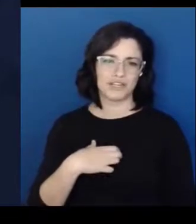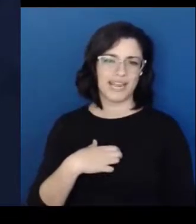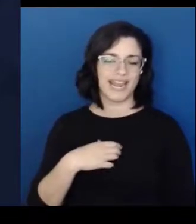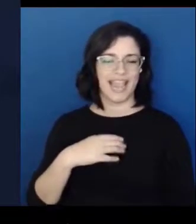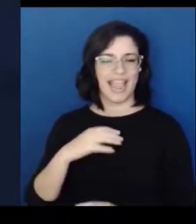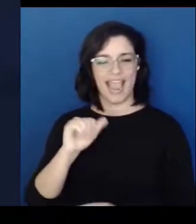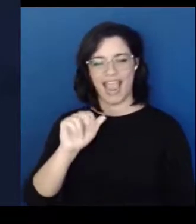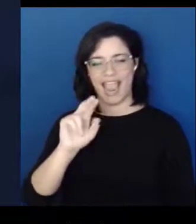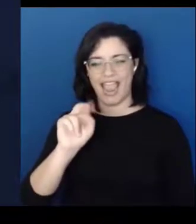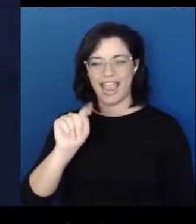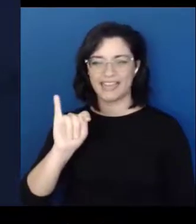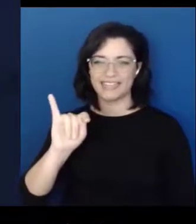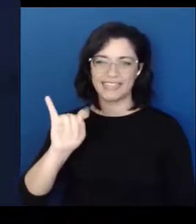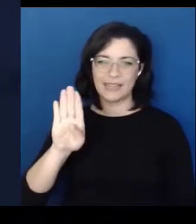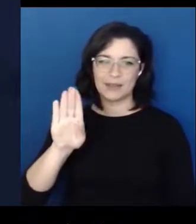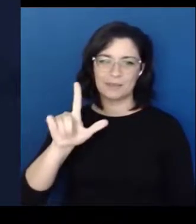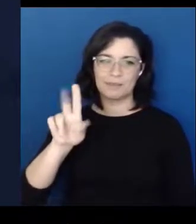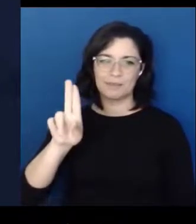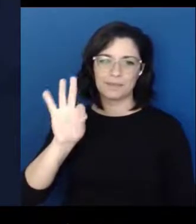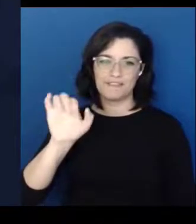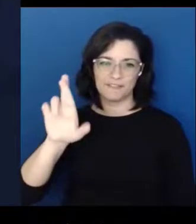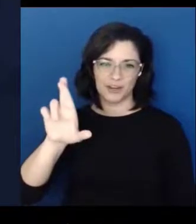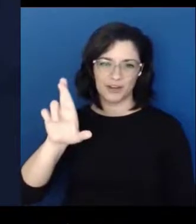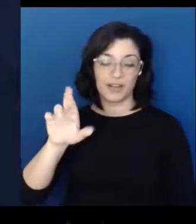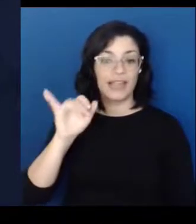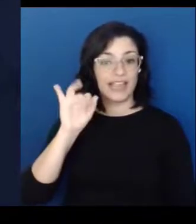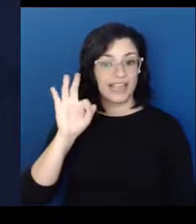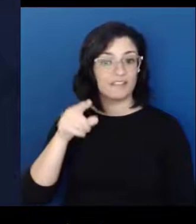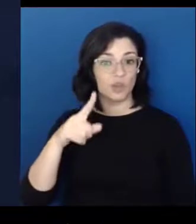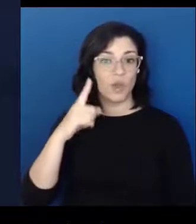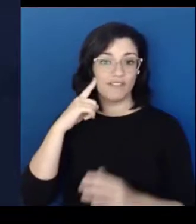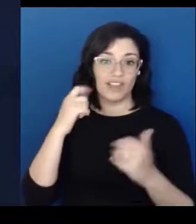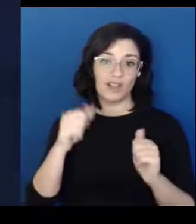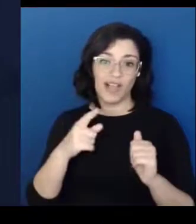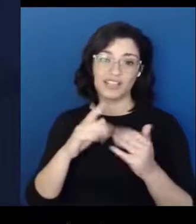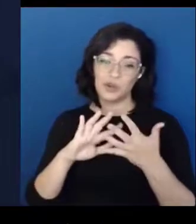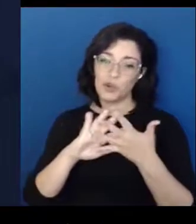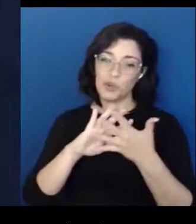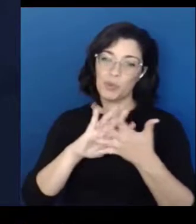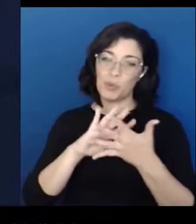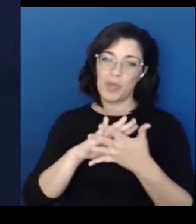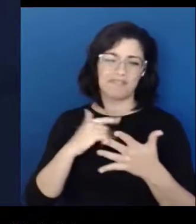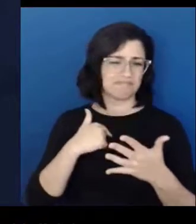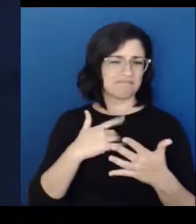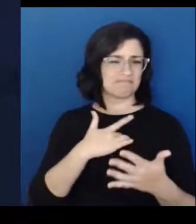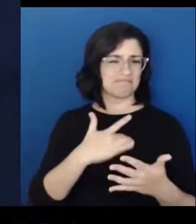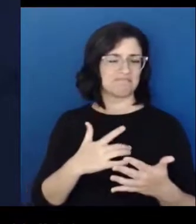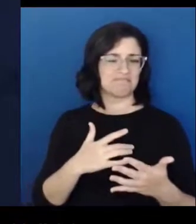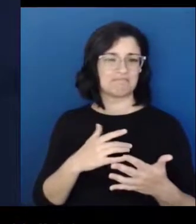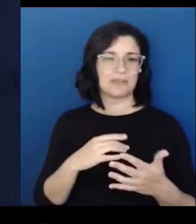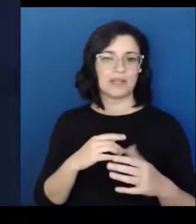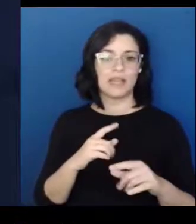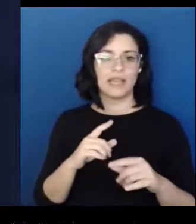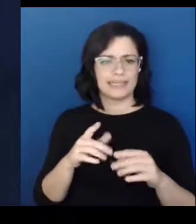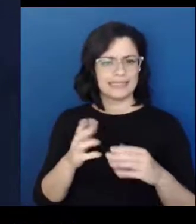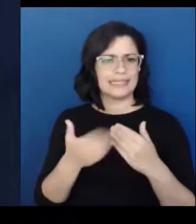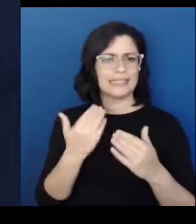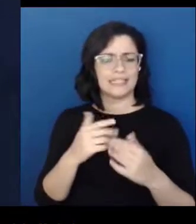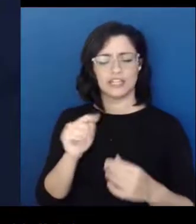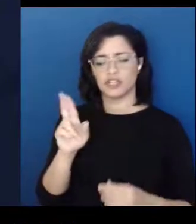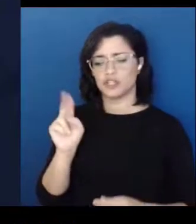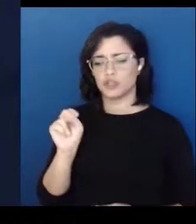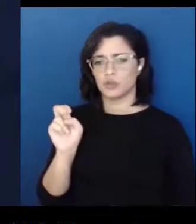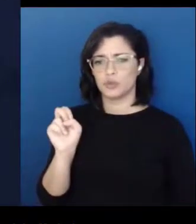bluff. It's so easy to tune out and lose track of the conversation. So you smile, you copy